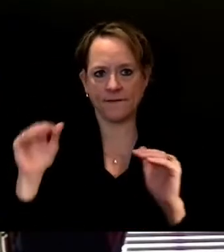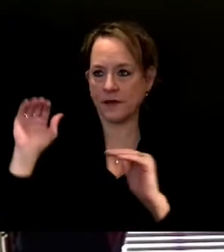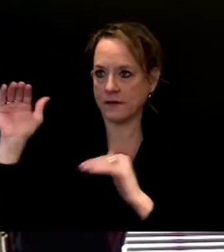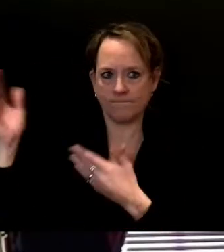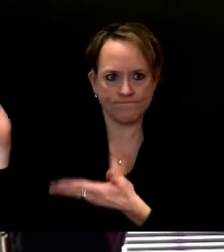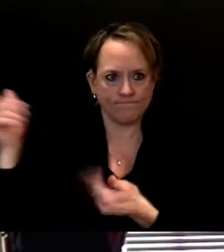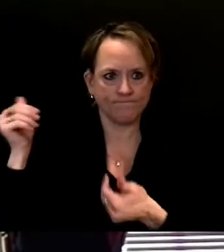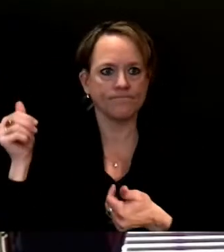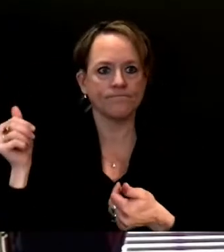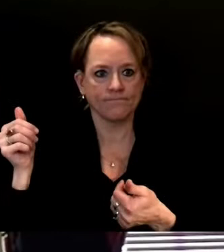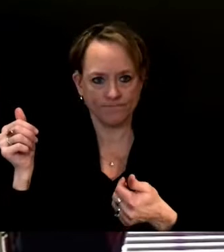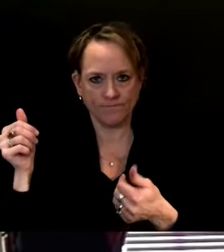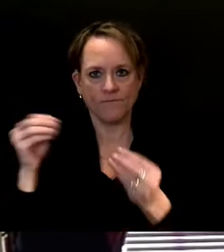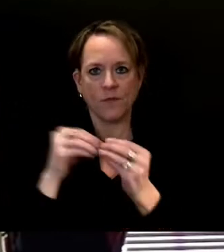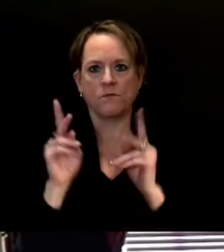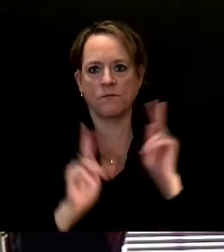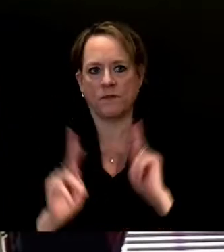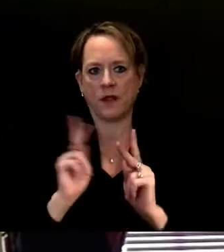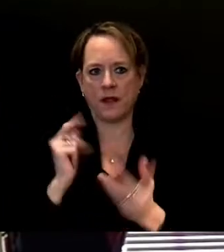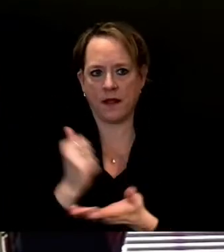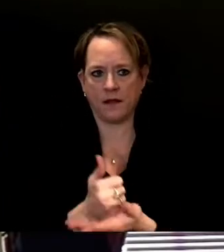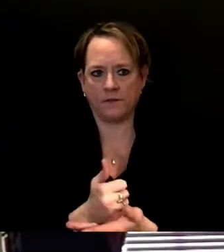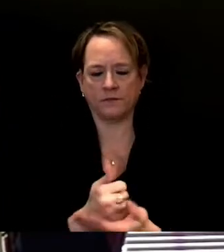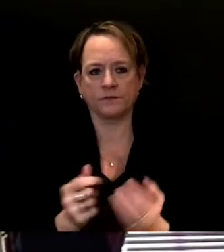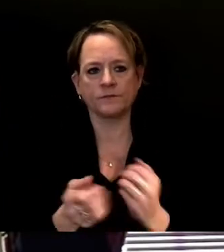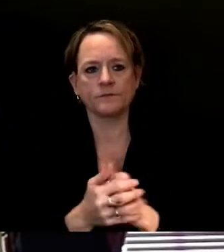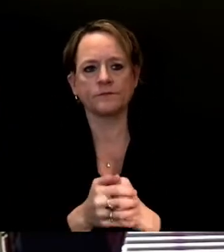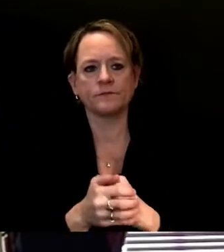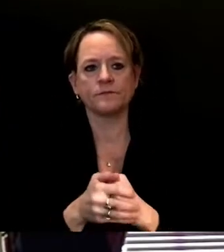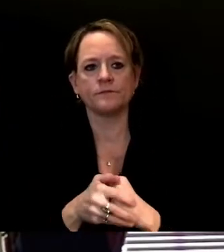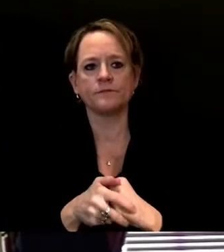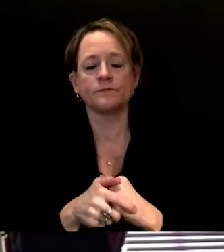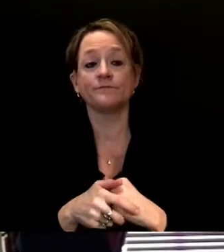long term, we will continue to do what we're doing.